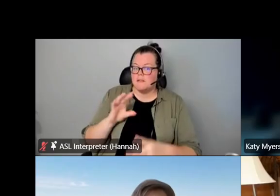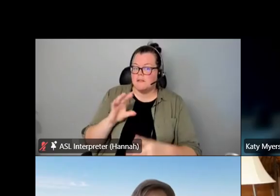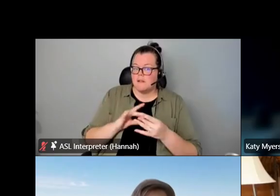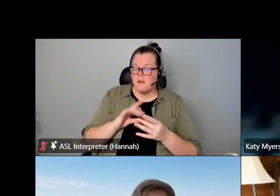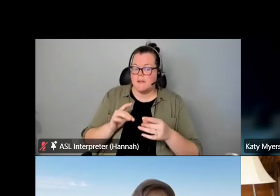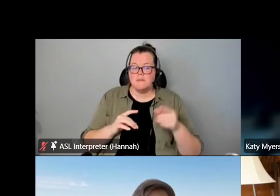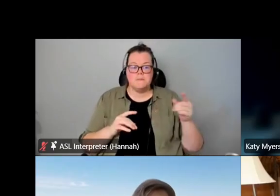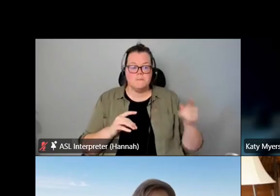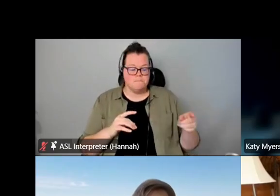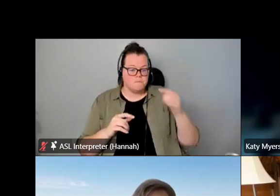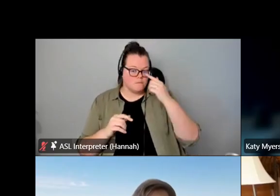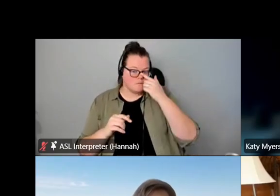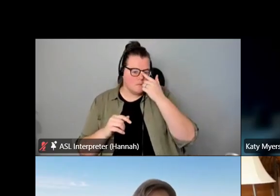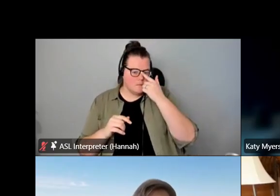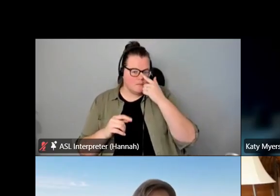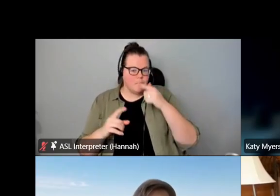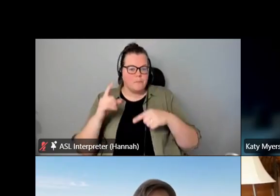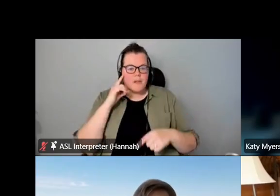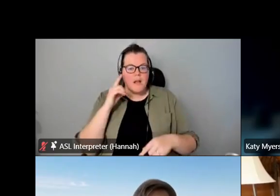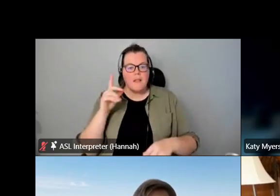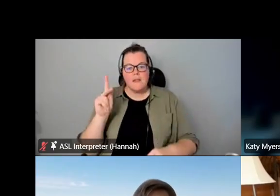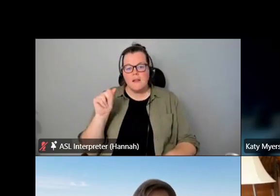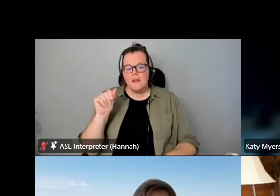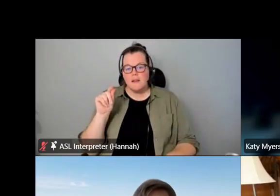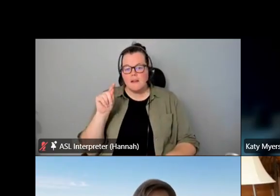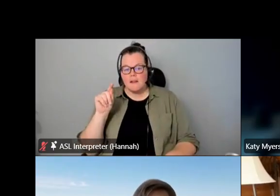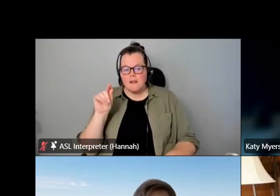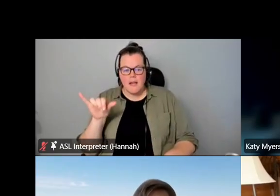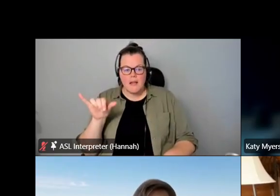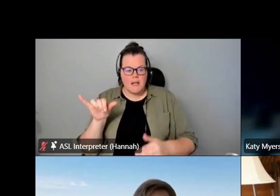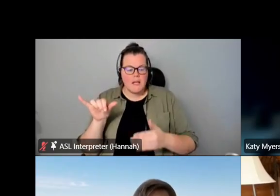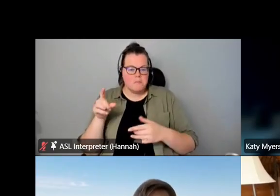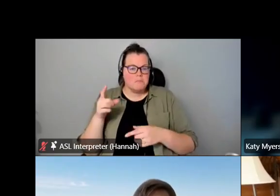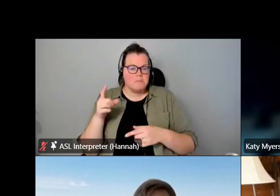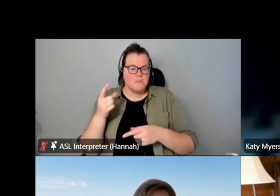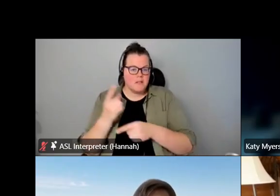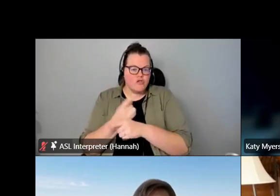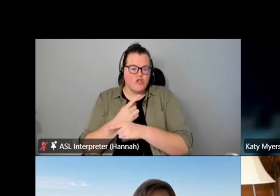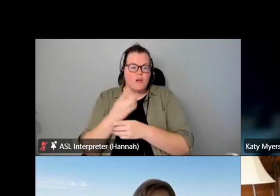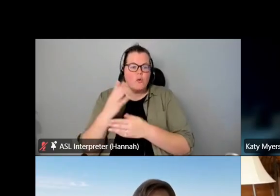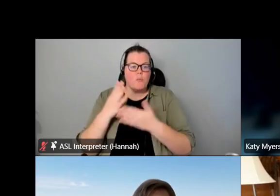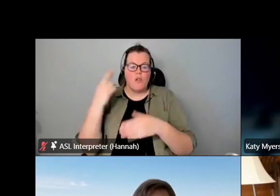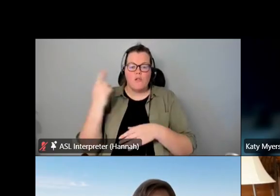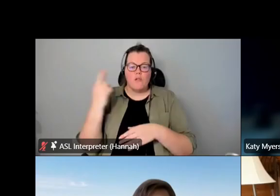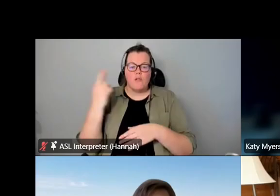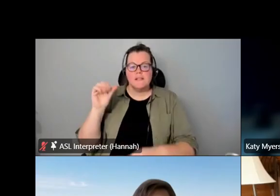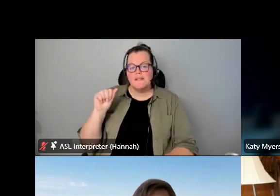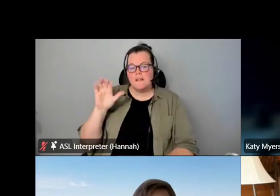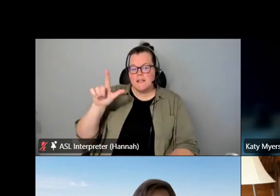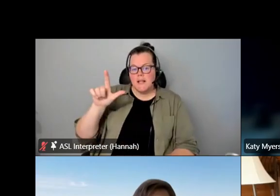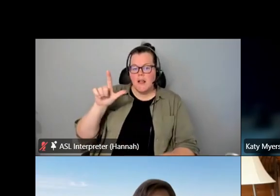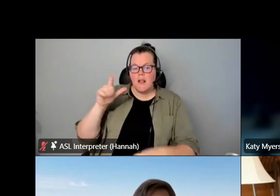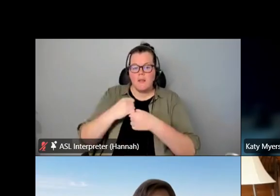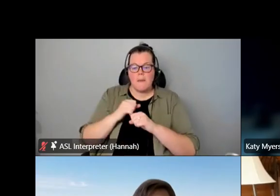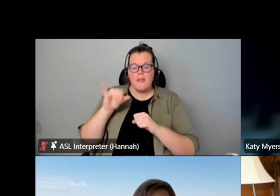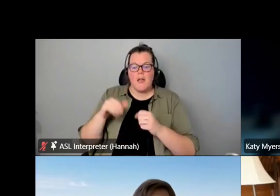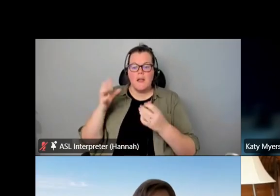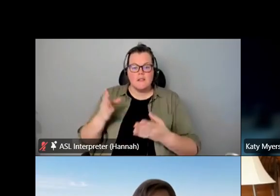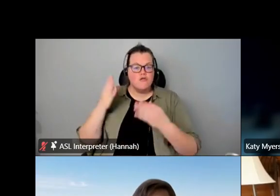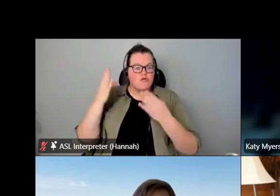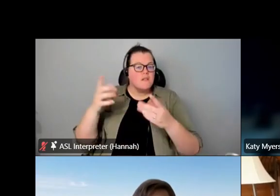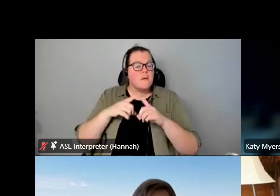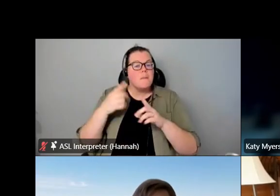And I think Katie may be accurate as to part of the reason ACL made that suggestion. But again, we're using this